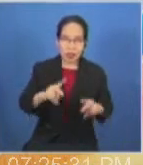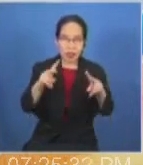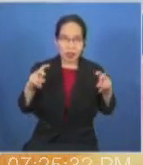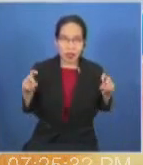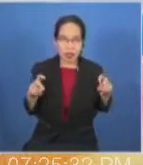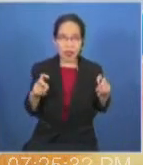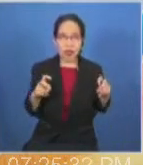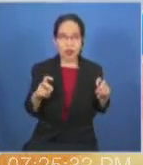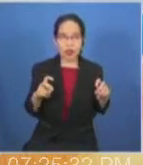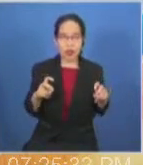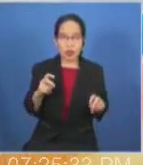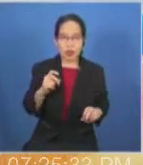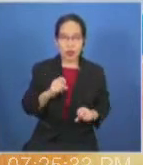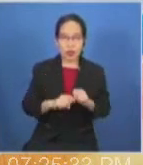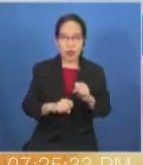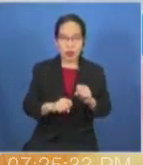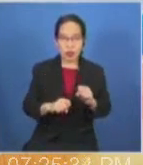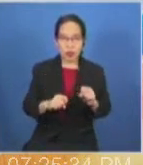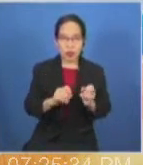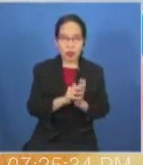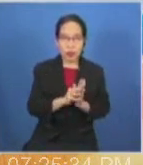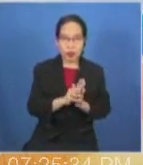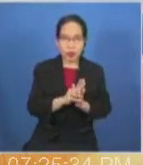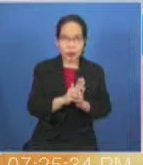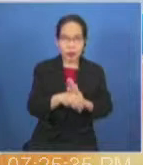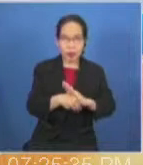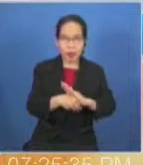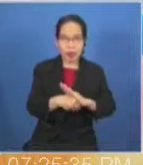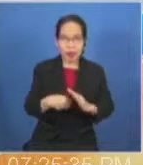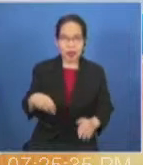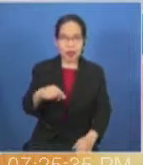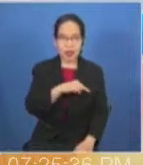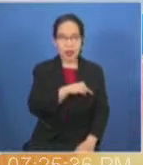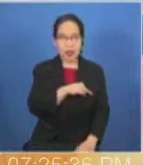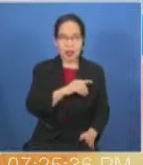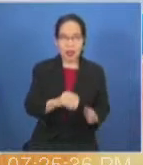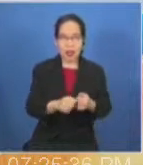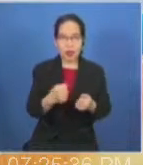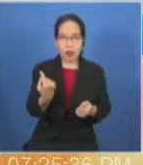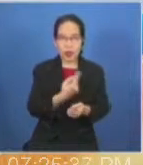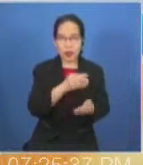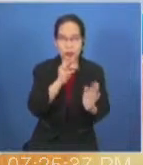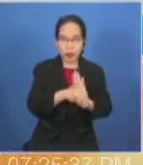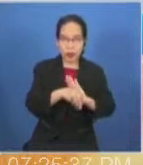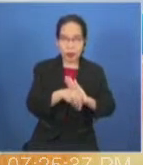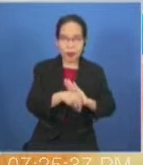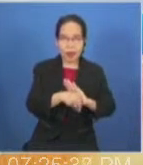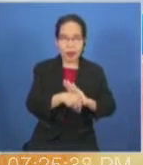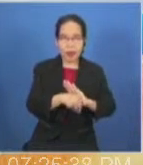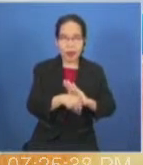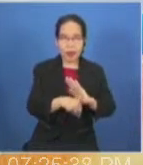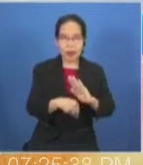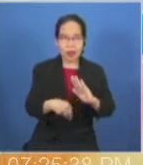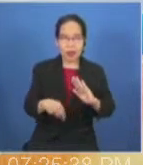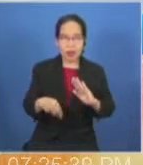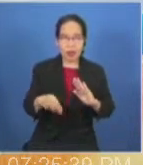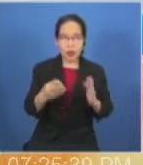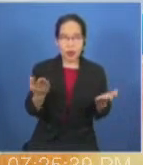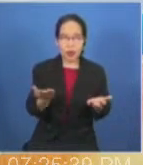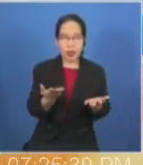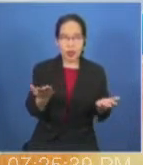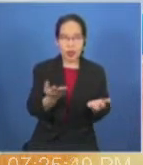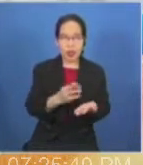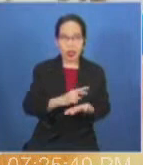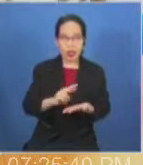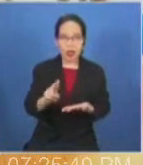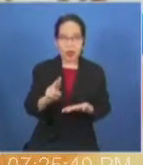uncleanness, inordinate affection, evil concupiscence, and covetousness. So we are commanded to mortify or to kill